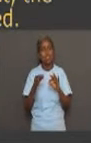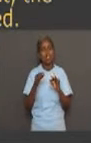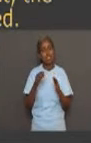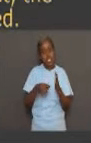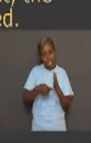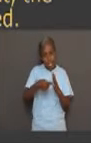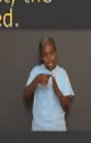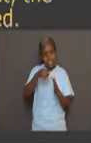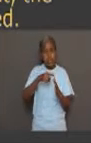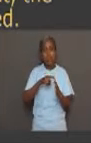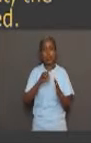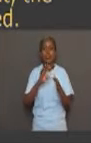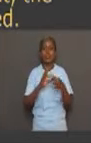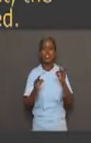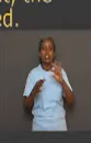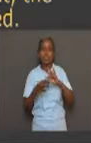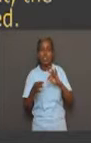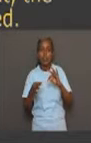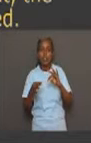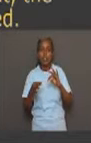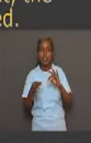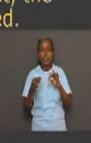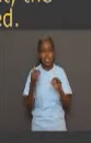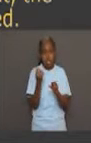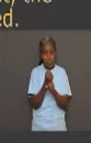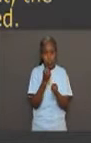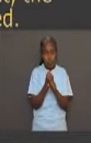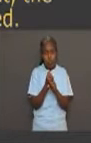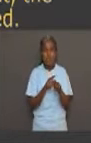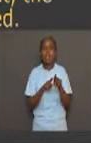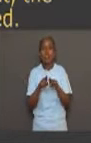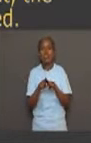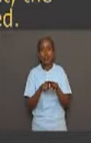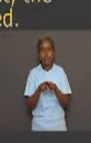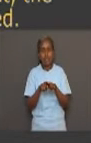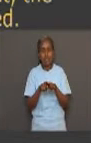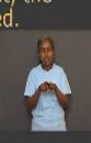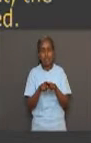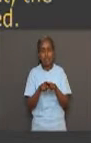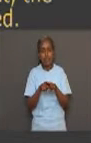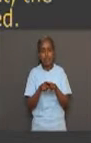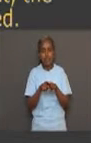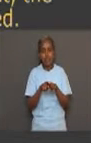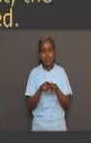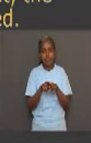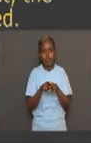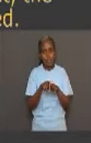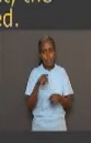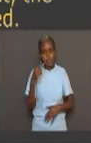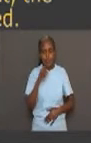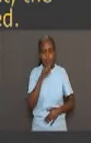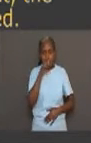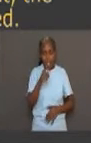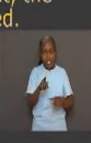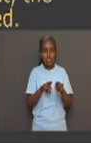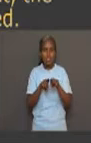a sequence of statements that form an argument. If a